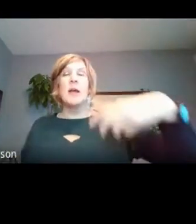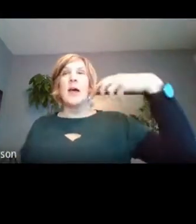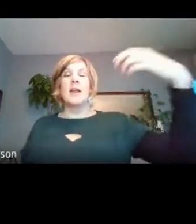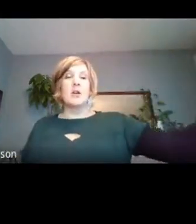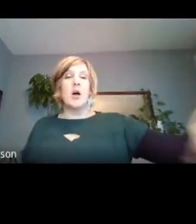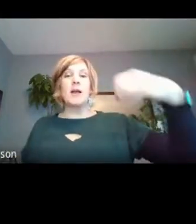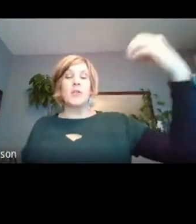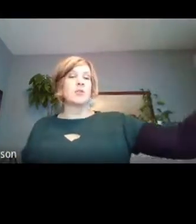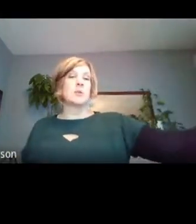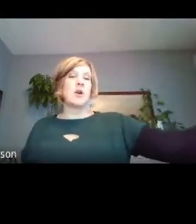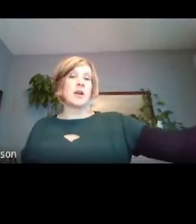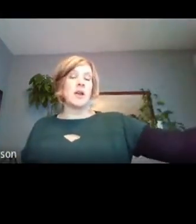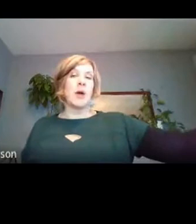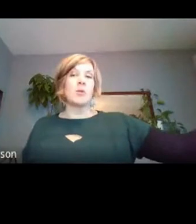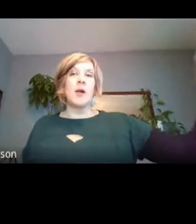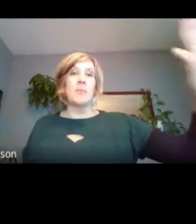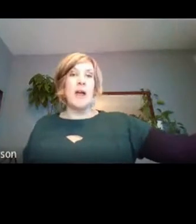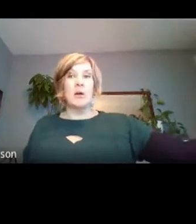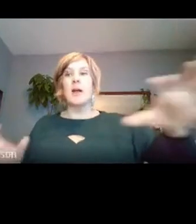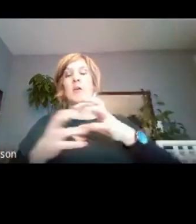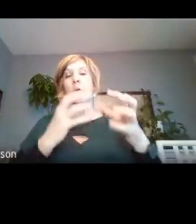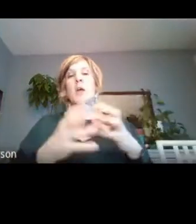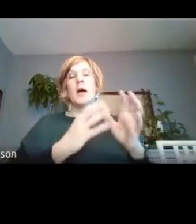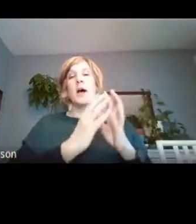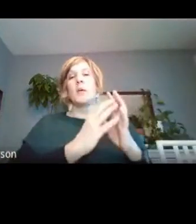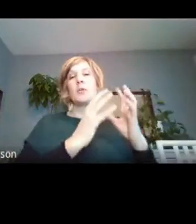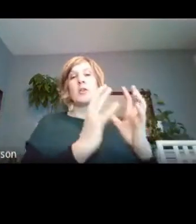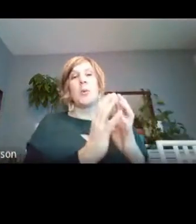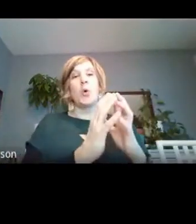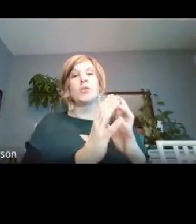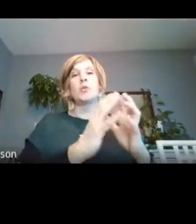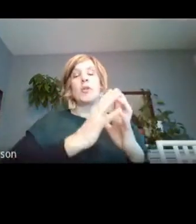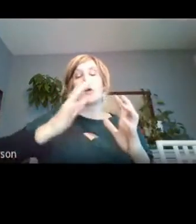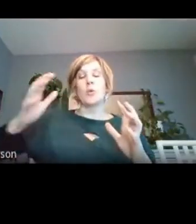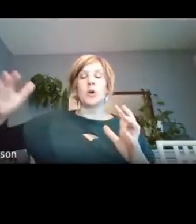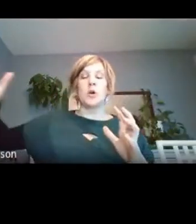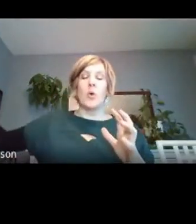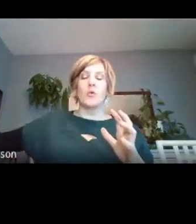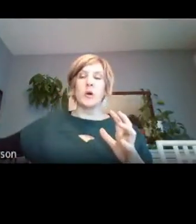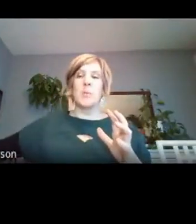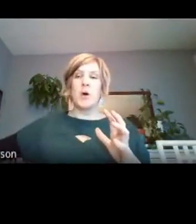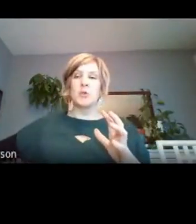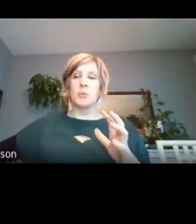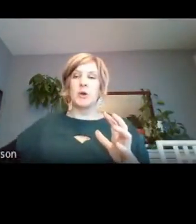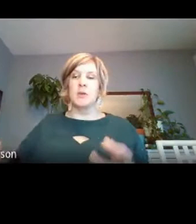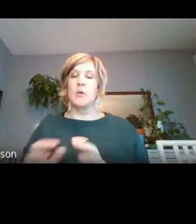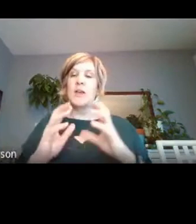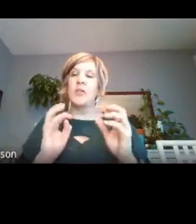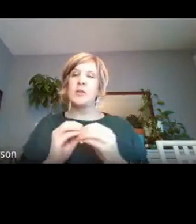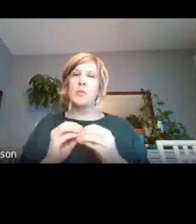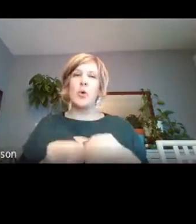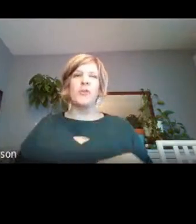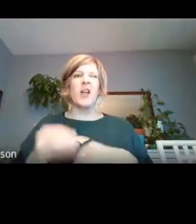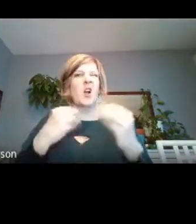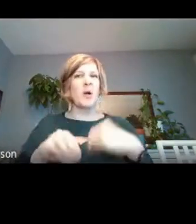tonight at eight o'clock katherine's going to be talking about a pair deck so um so that's a poll tool that can work over multiple periods so